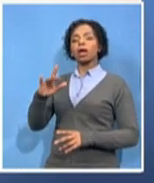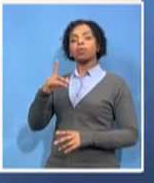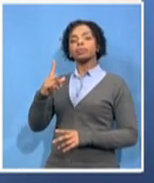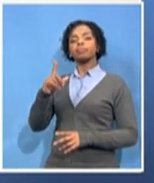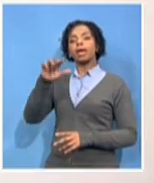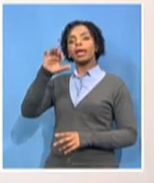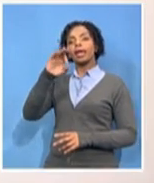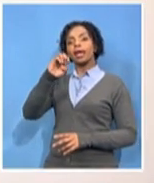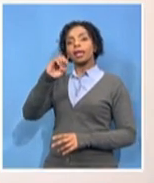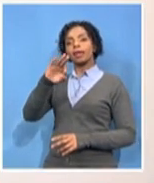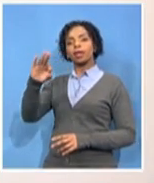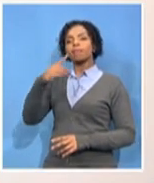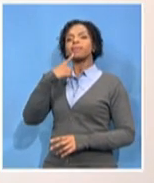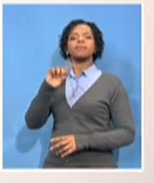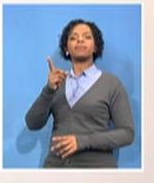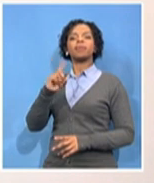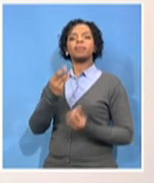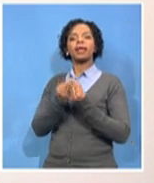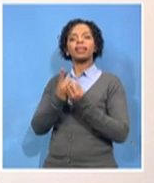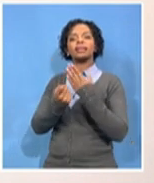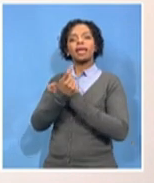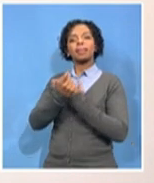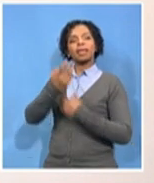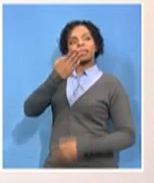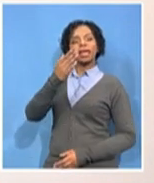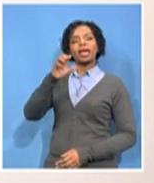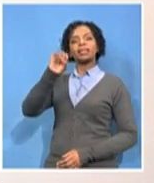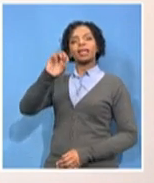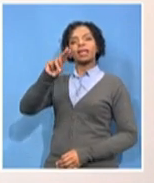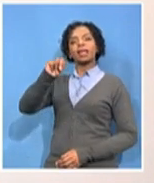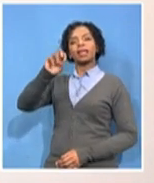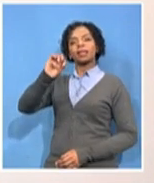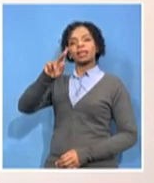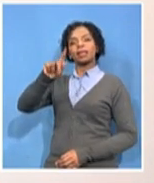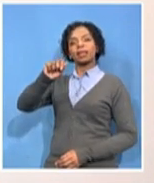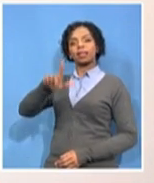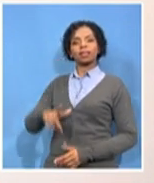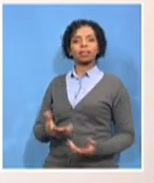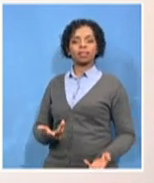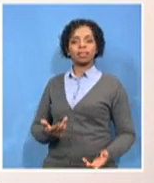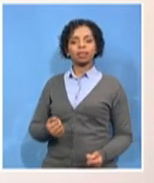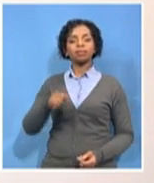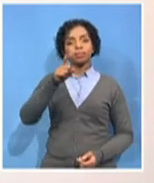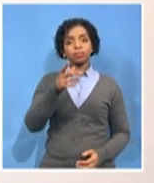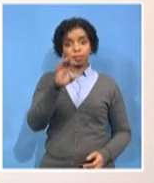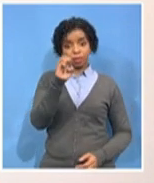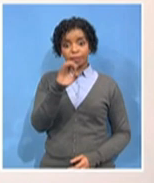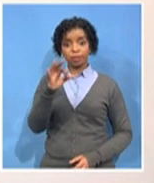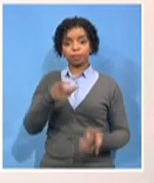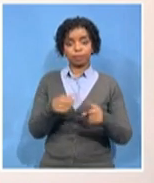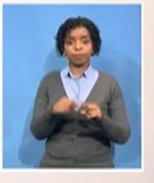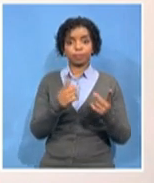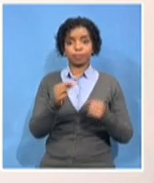So as the EFF, we've noted what we blatantly describe as cowardice from the South African police services. Vehicles were